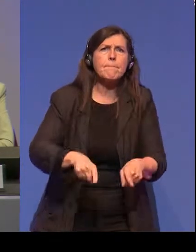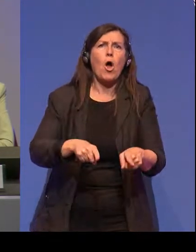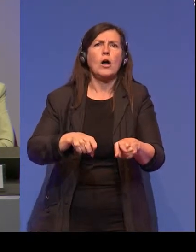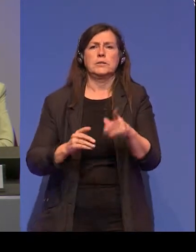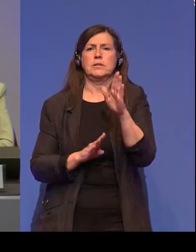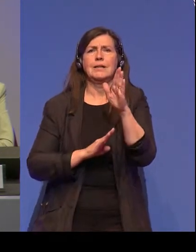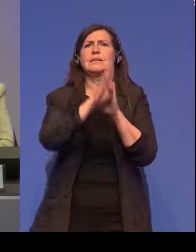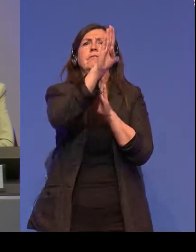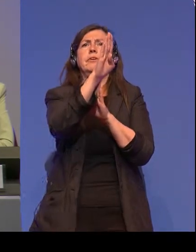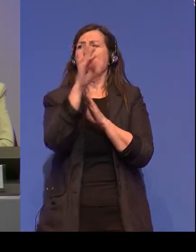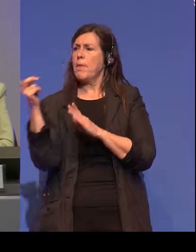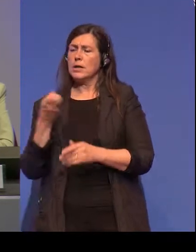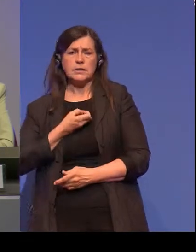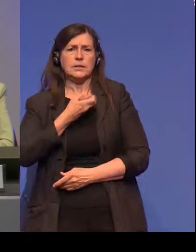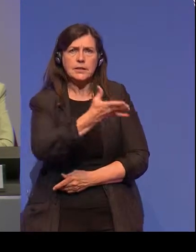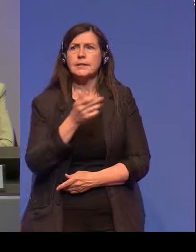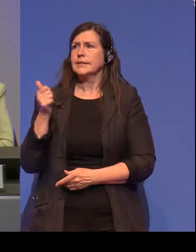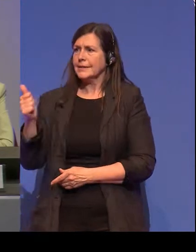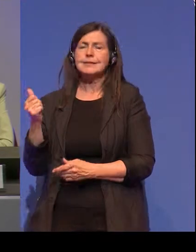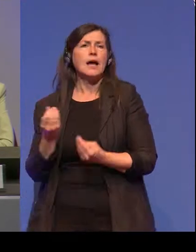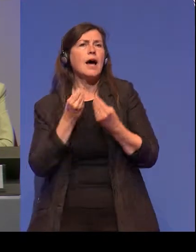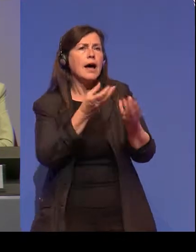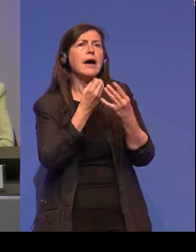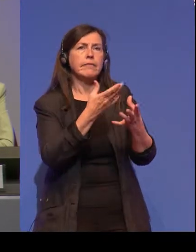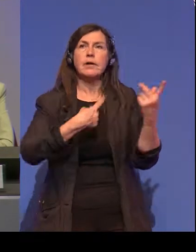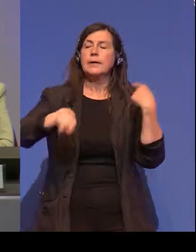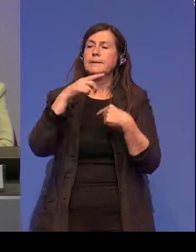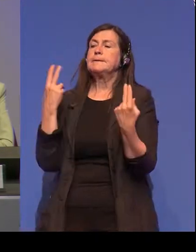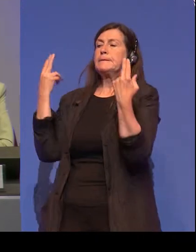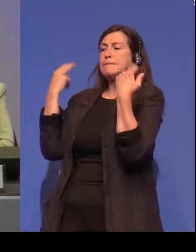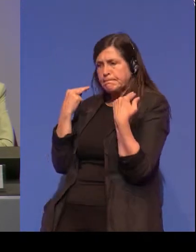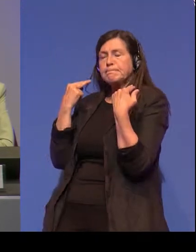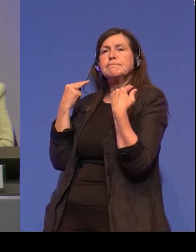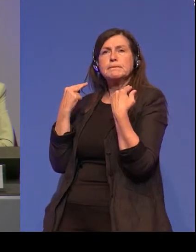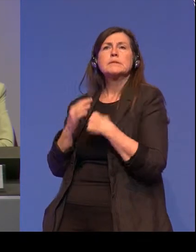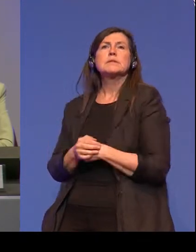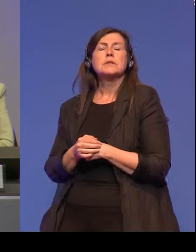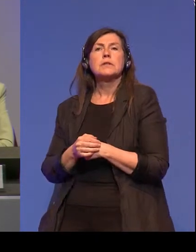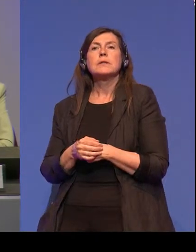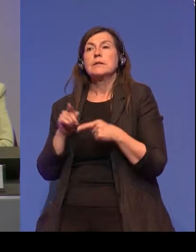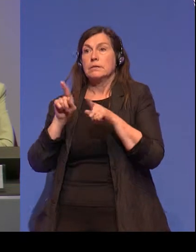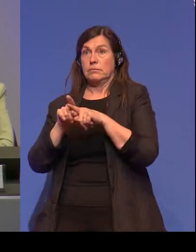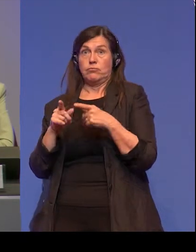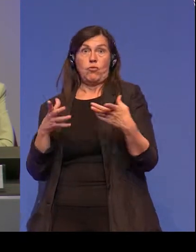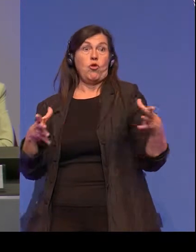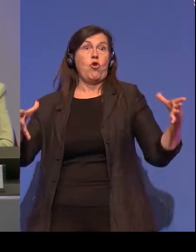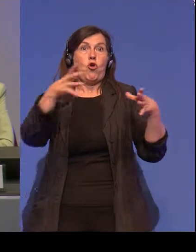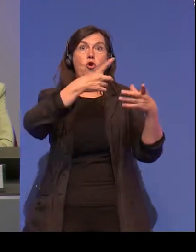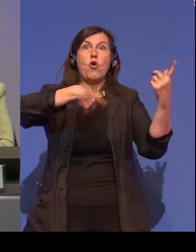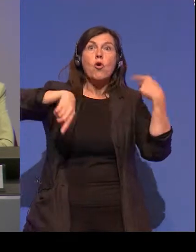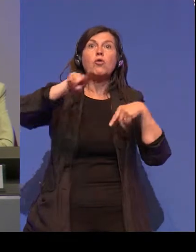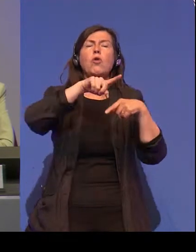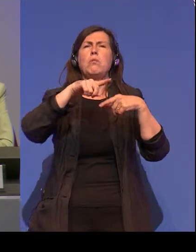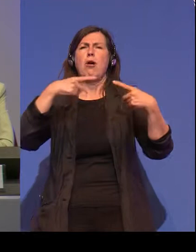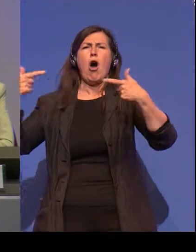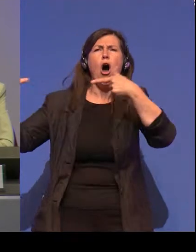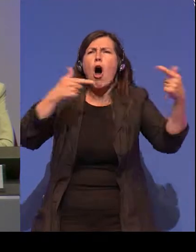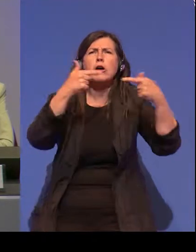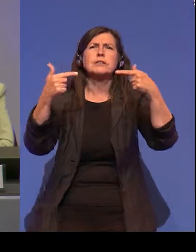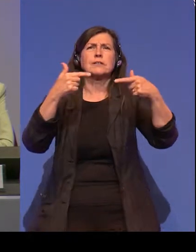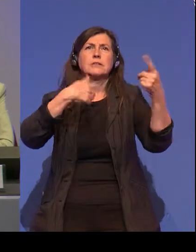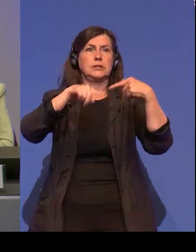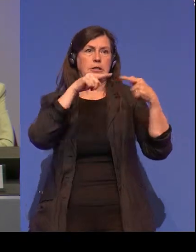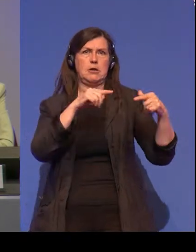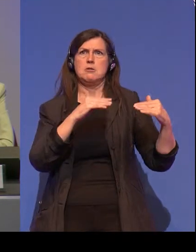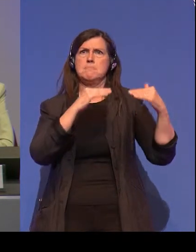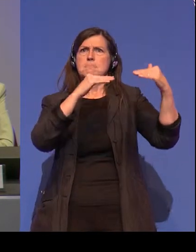diverse perspectives and roles to the fore, and it would counteract the group-based hostilities currently in the